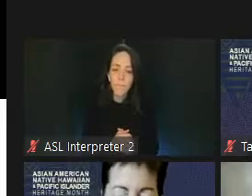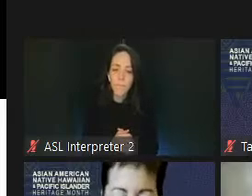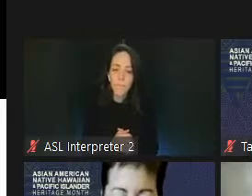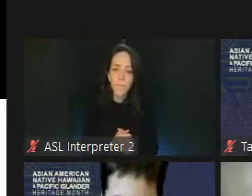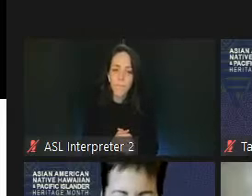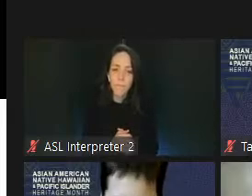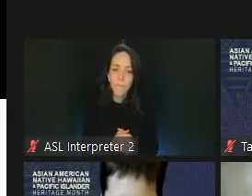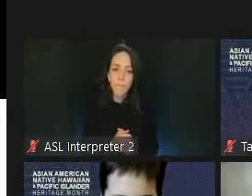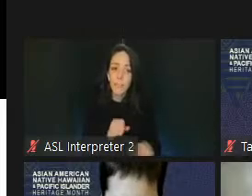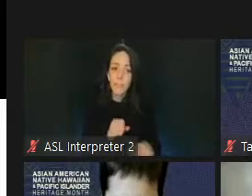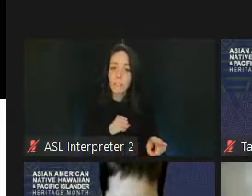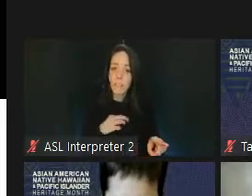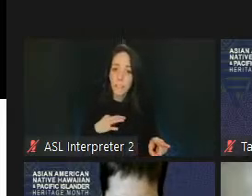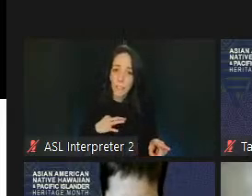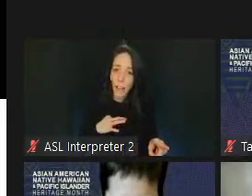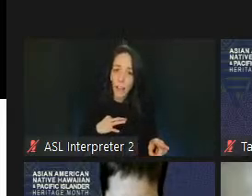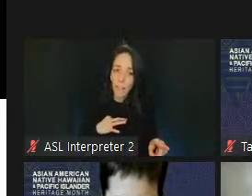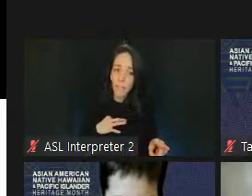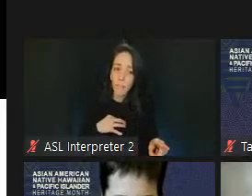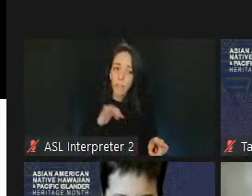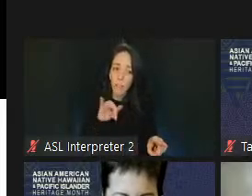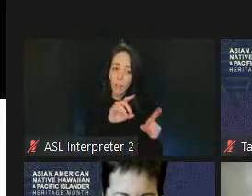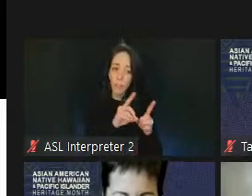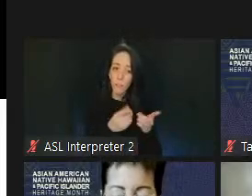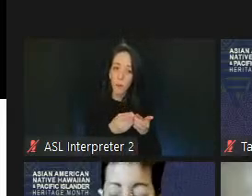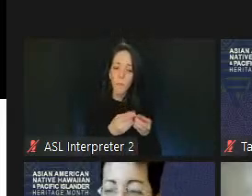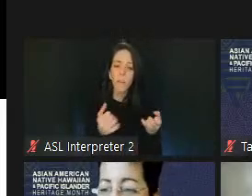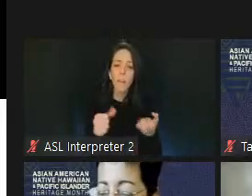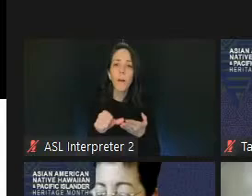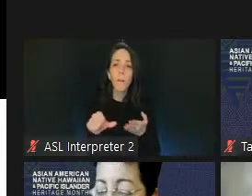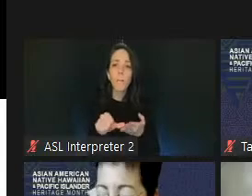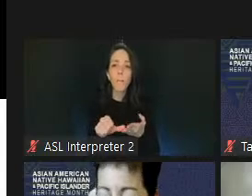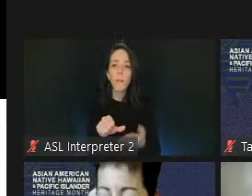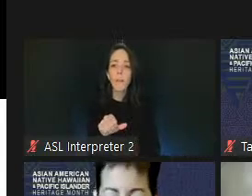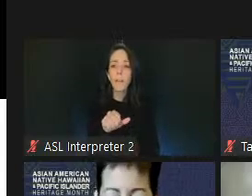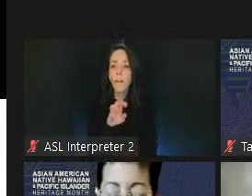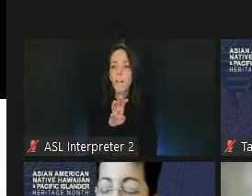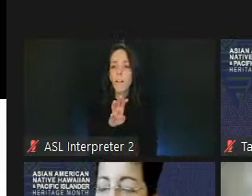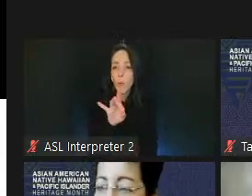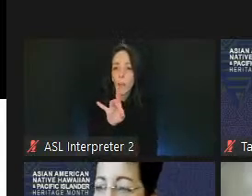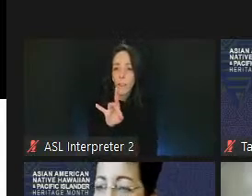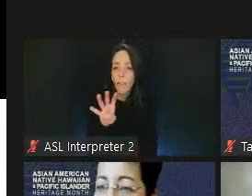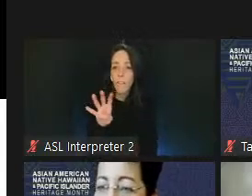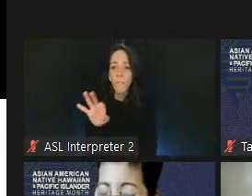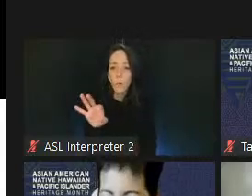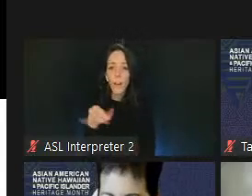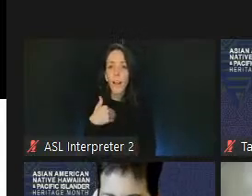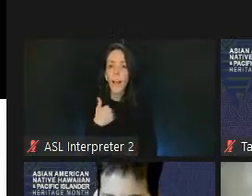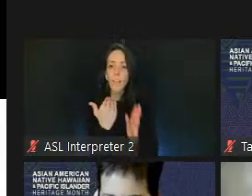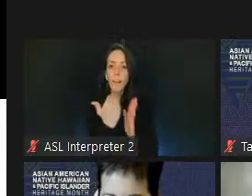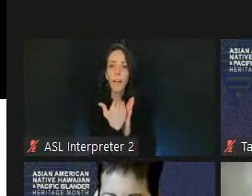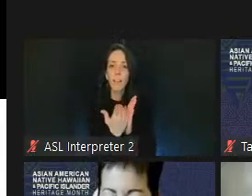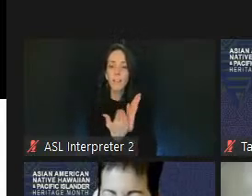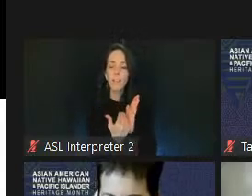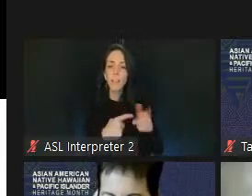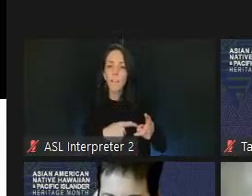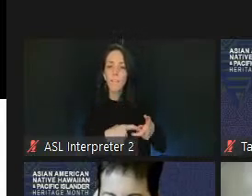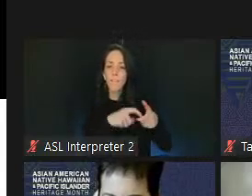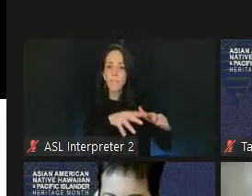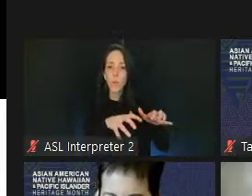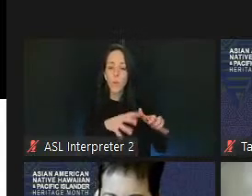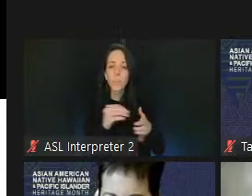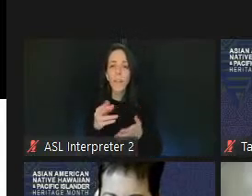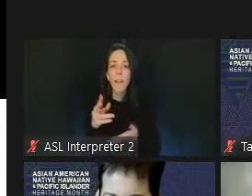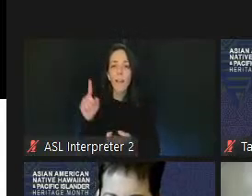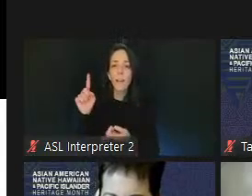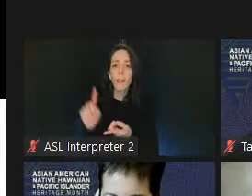personnel with respect to this department. And so looking on pages 48 and 49, which is a list of the frozen and cut positions, it looks